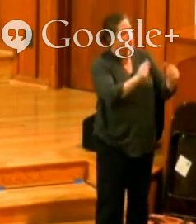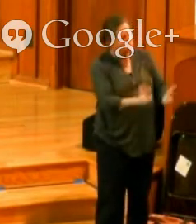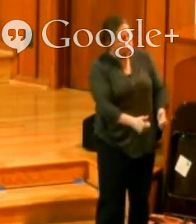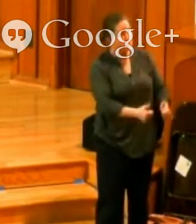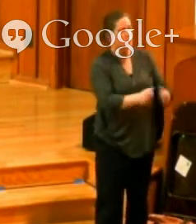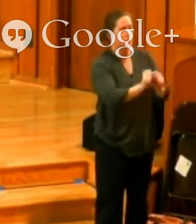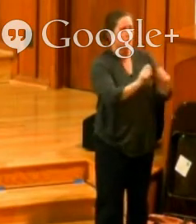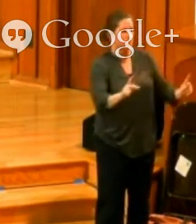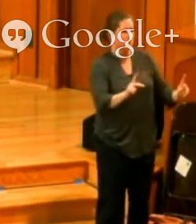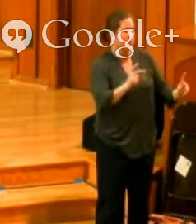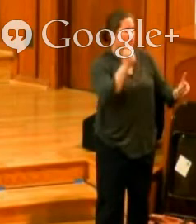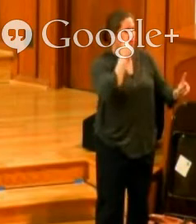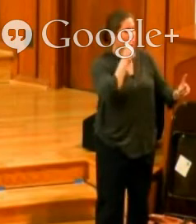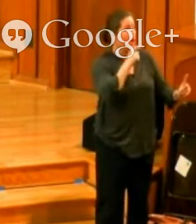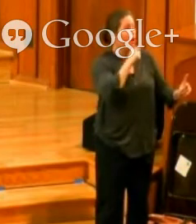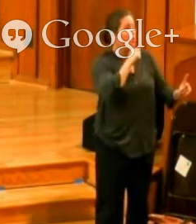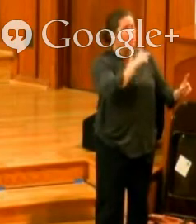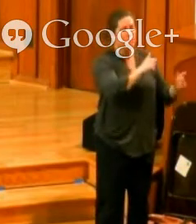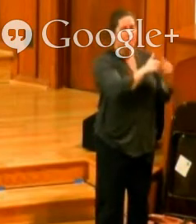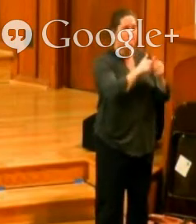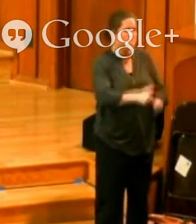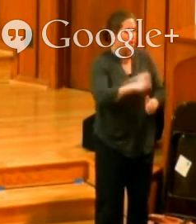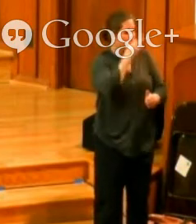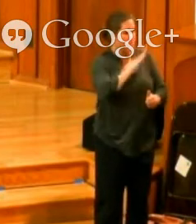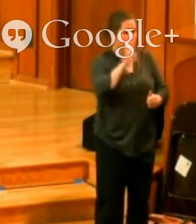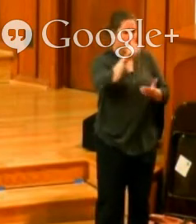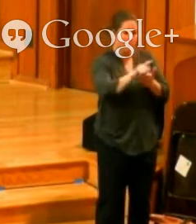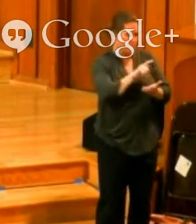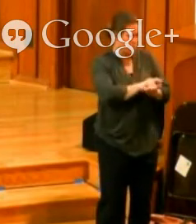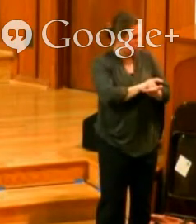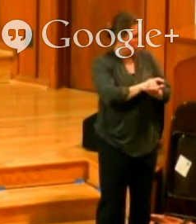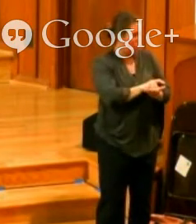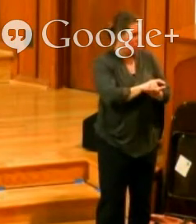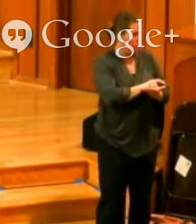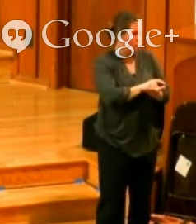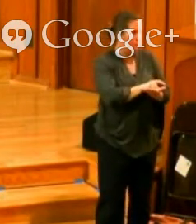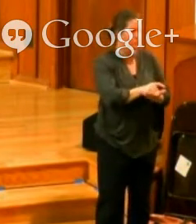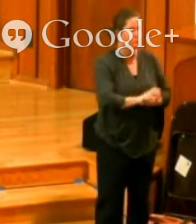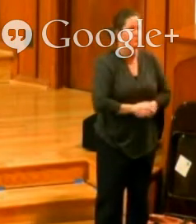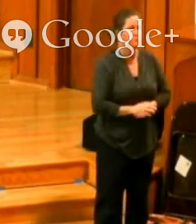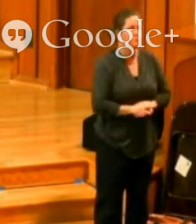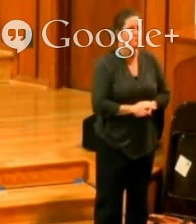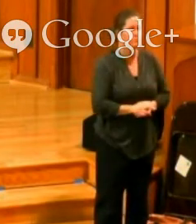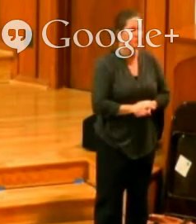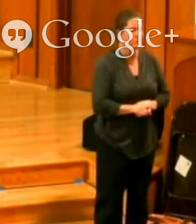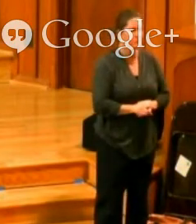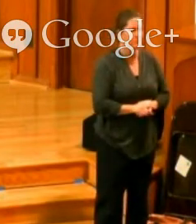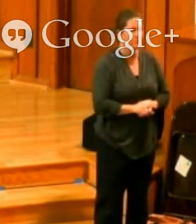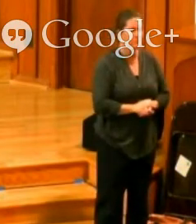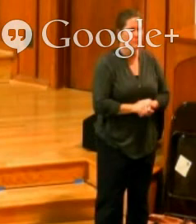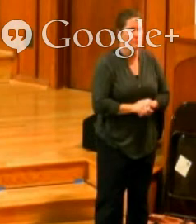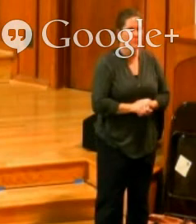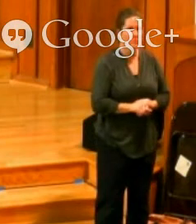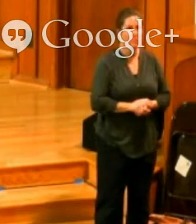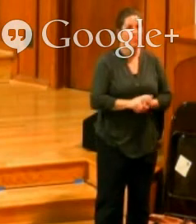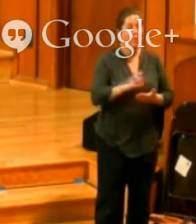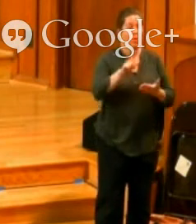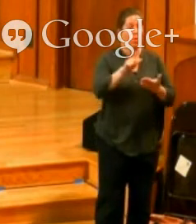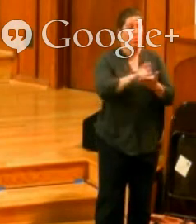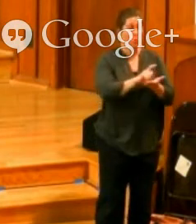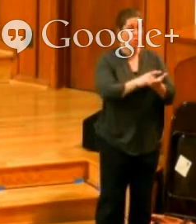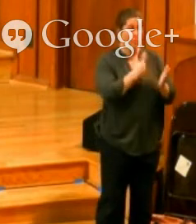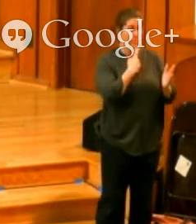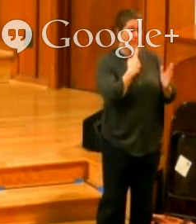not keeping in harmony with God's law of love and putting others first. You know, the law that says you shall not